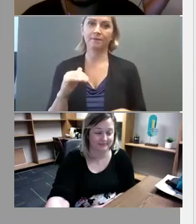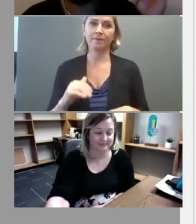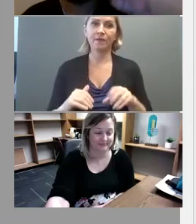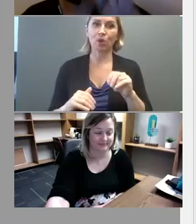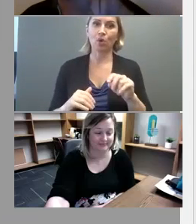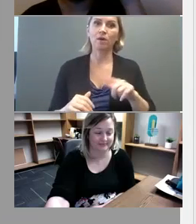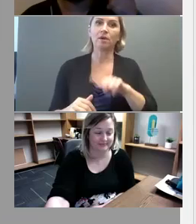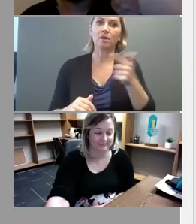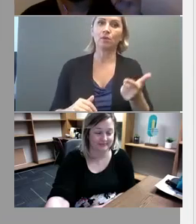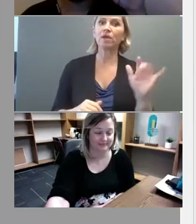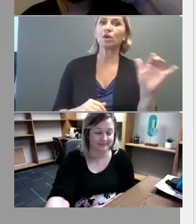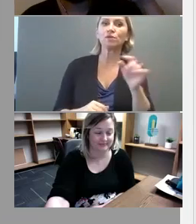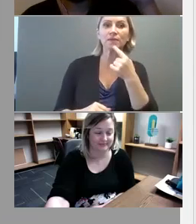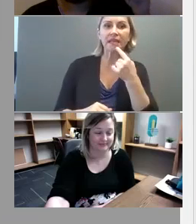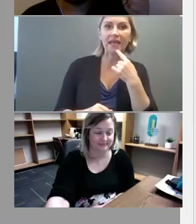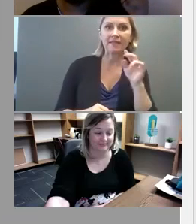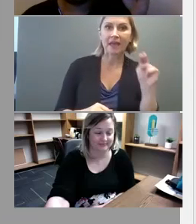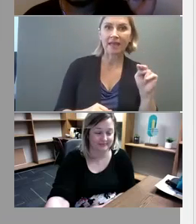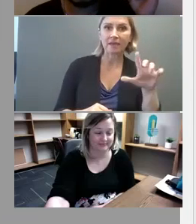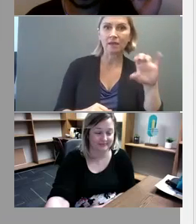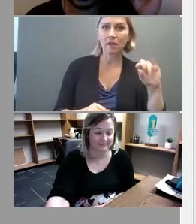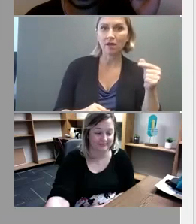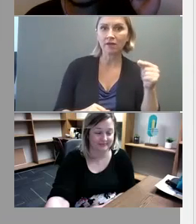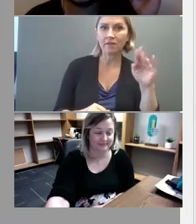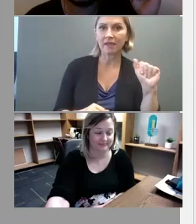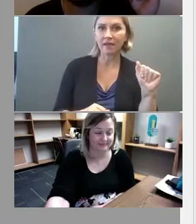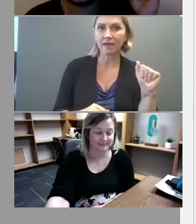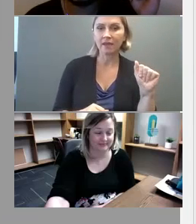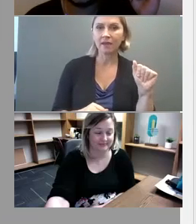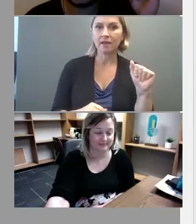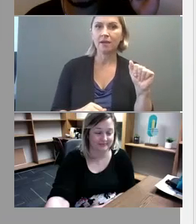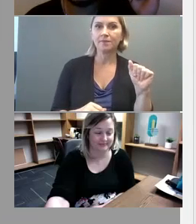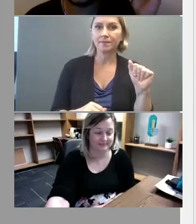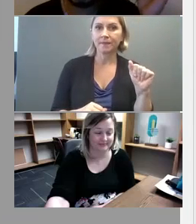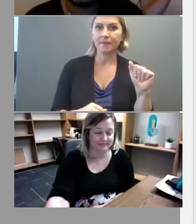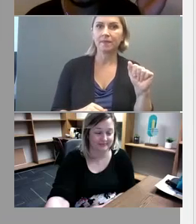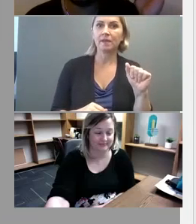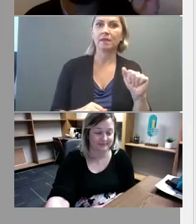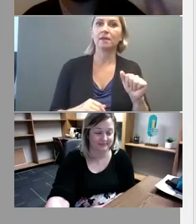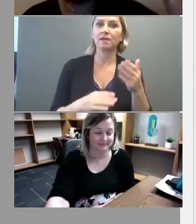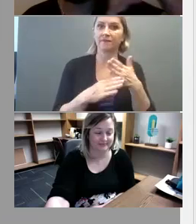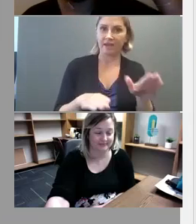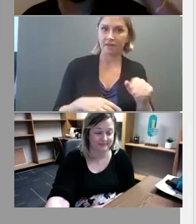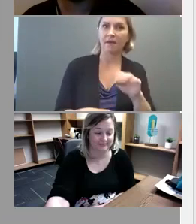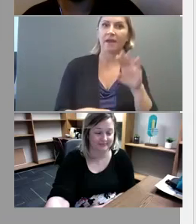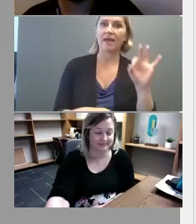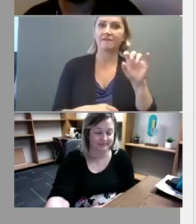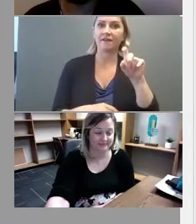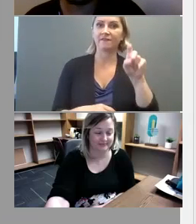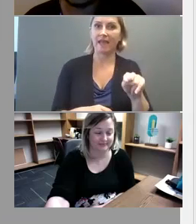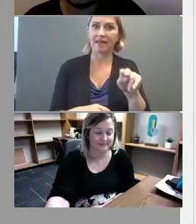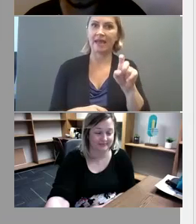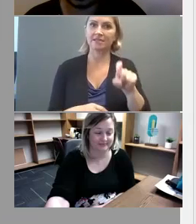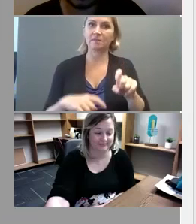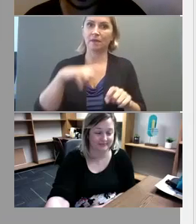Alternatively, we can also say it the other way around because of those properties. N log base b a divided by f of n has to be big omega